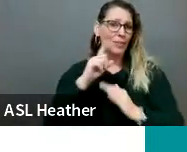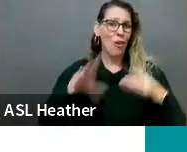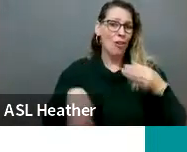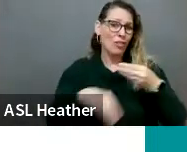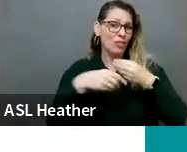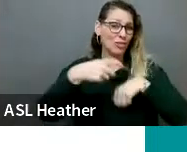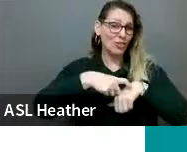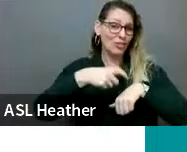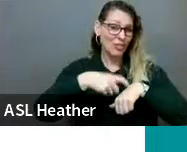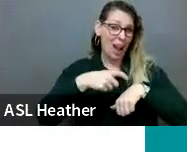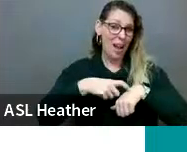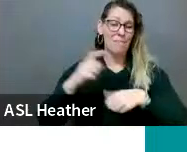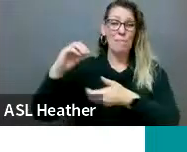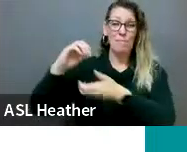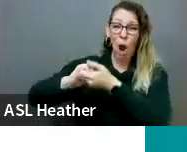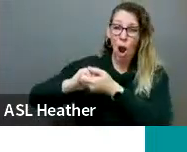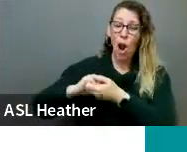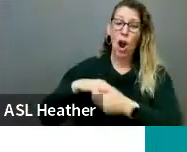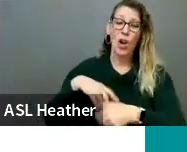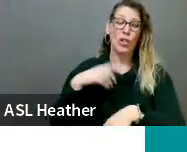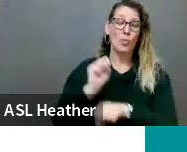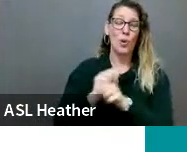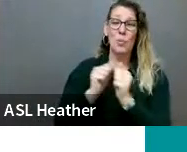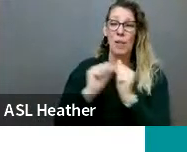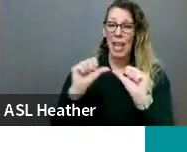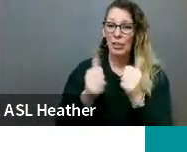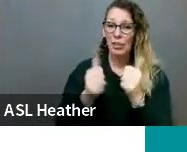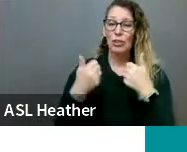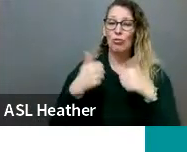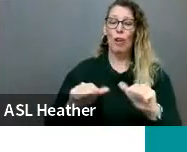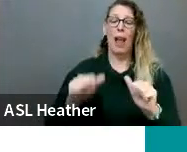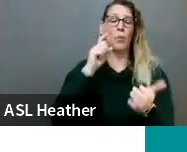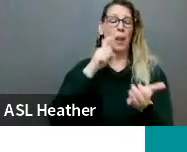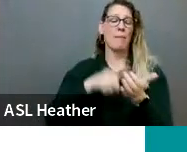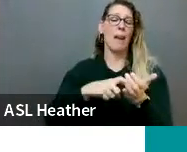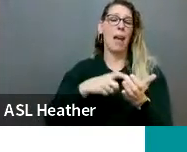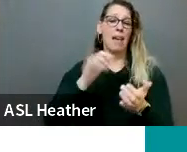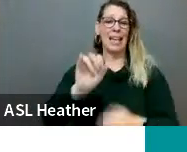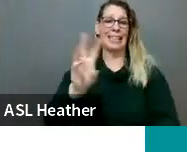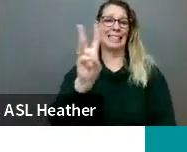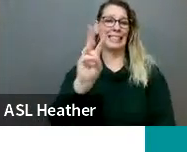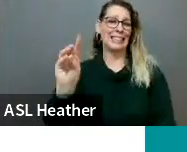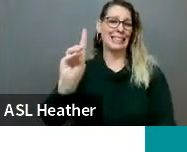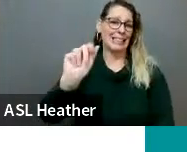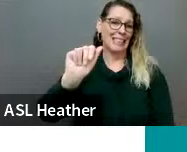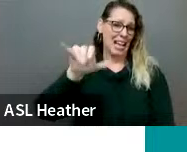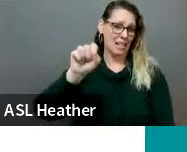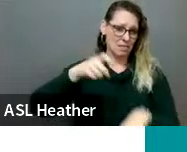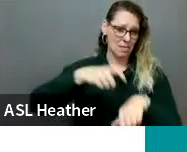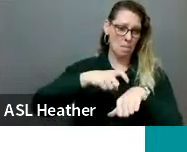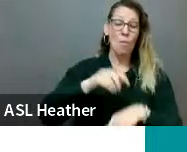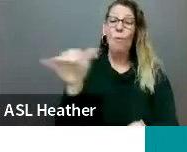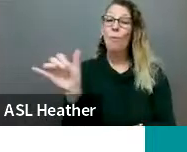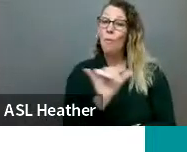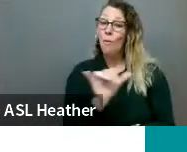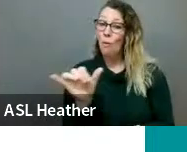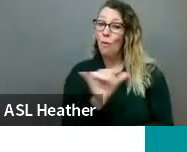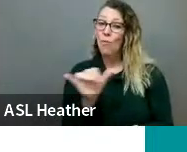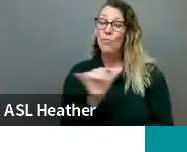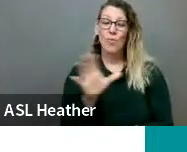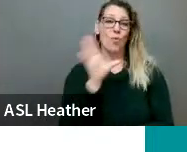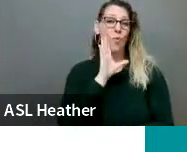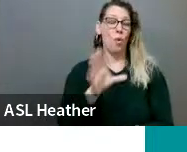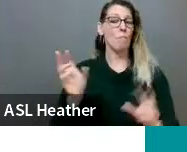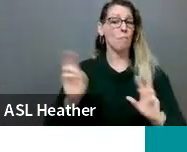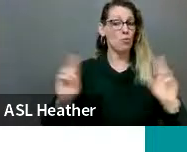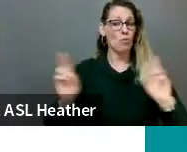our partners, we've worked with the agencies to identify that 60-day public comment period. Our team's also gearing up to help answer